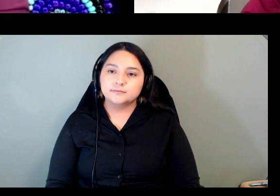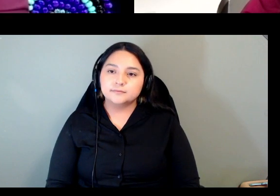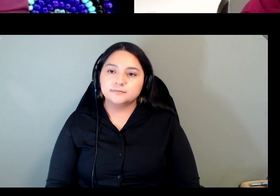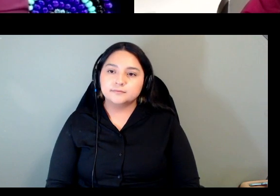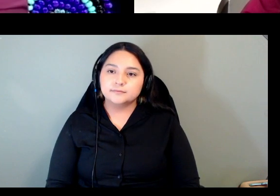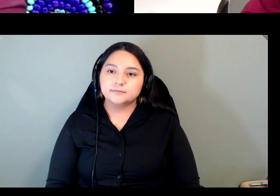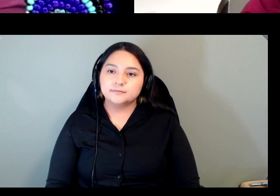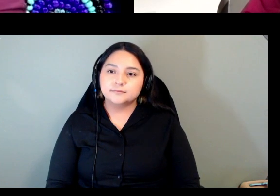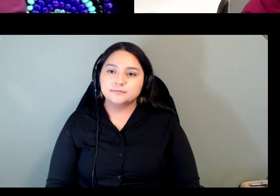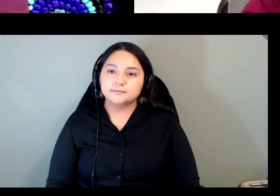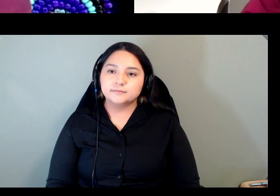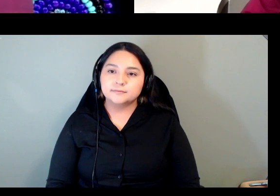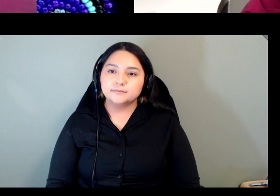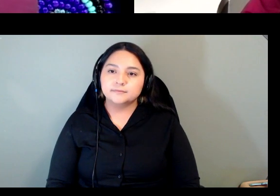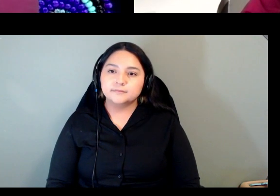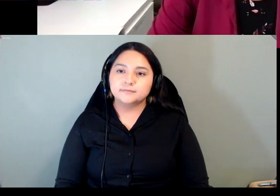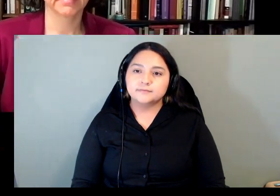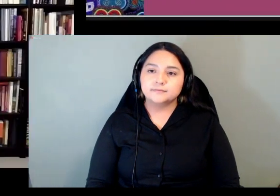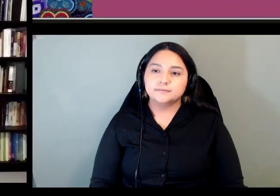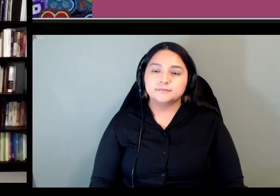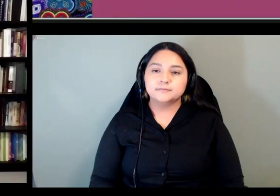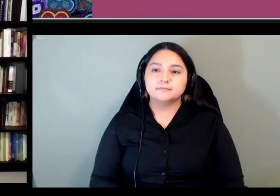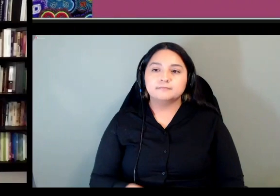Imbigishwan. Egwa, Olivia?